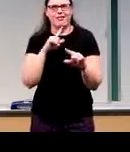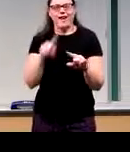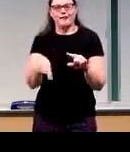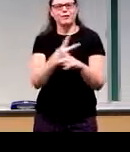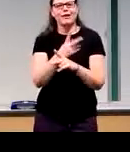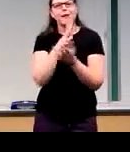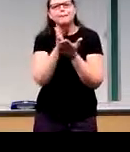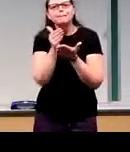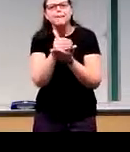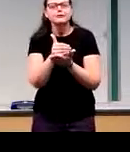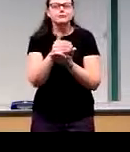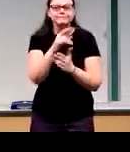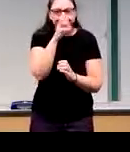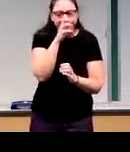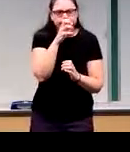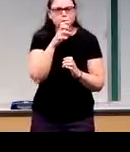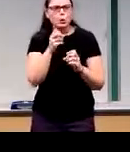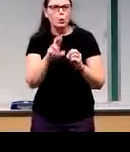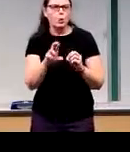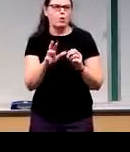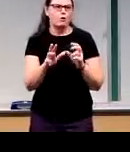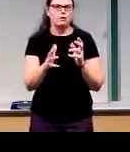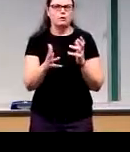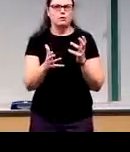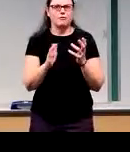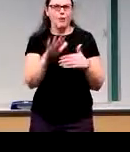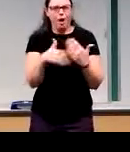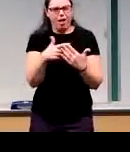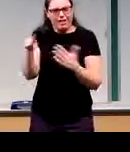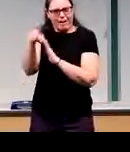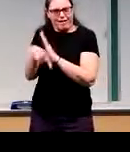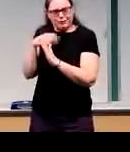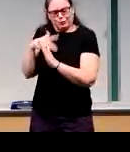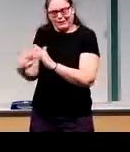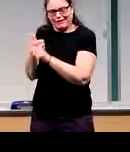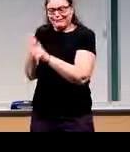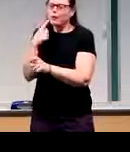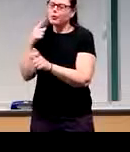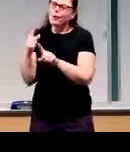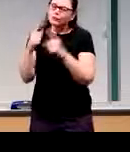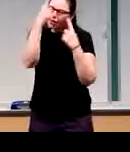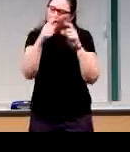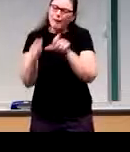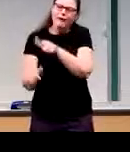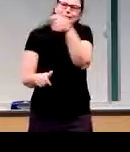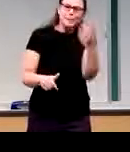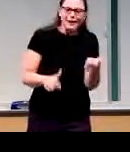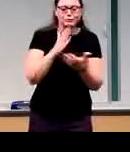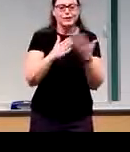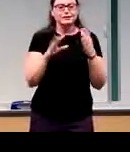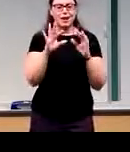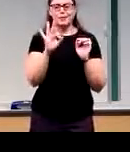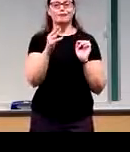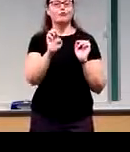budget constraints and inertia, as with all other policies. But establishing a framework like this